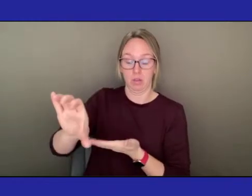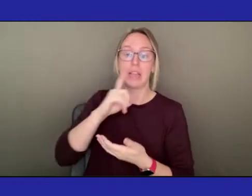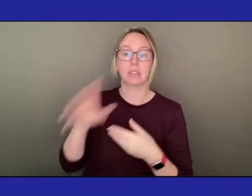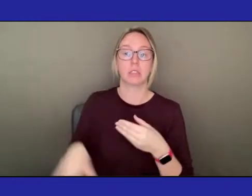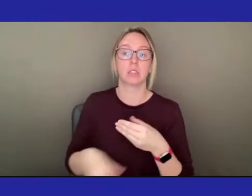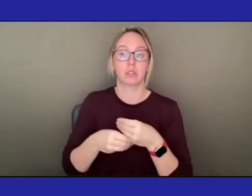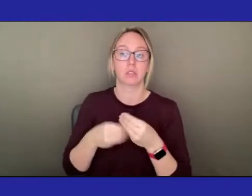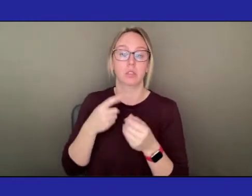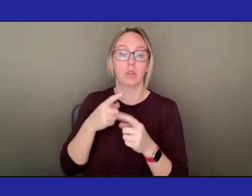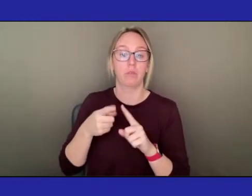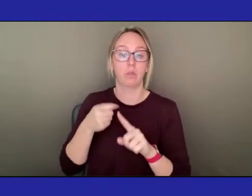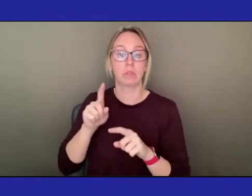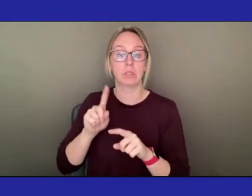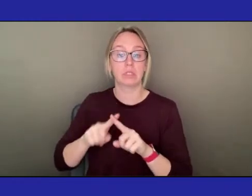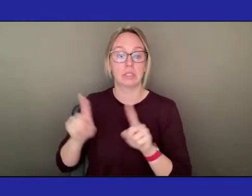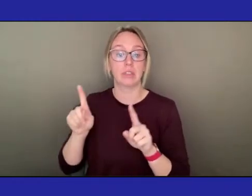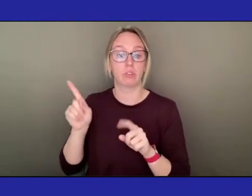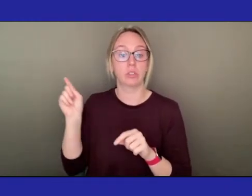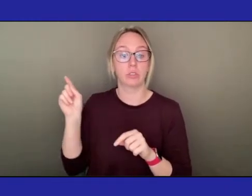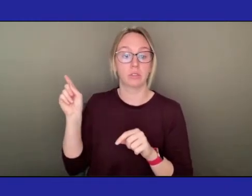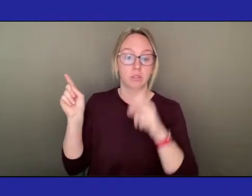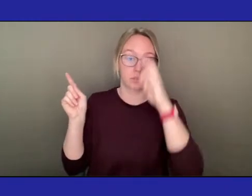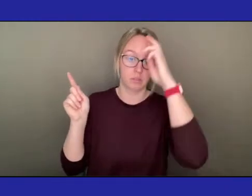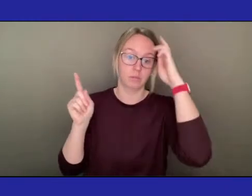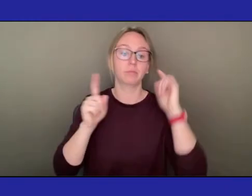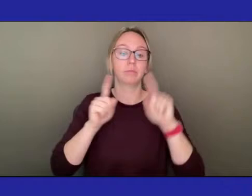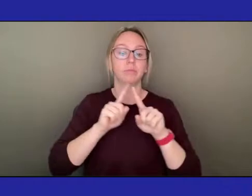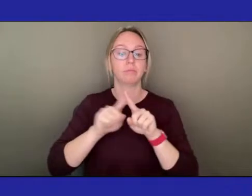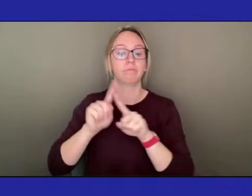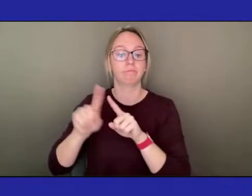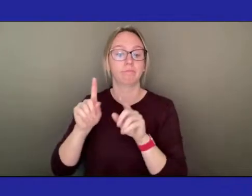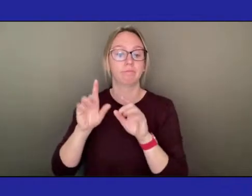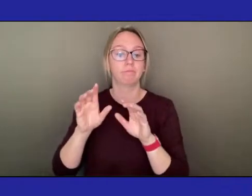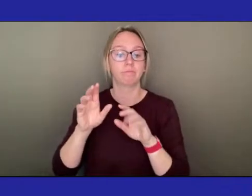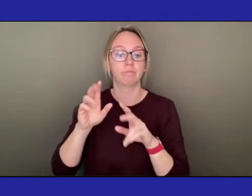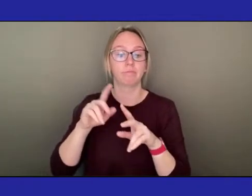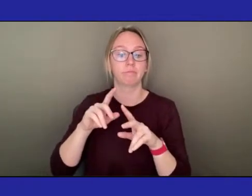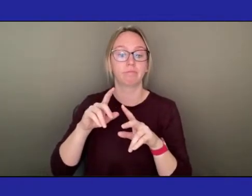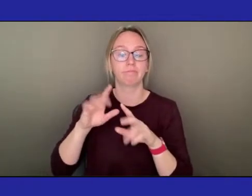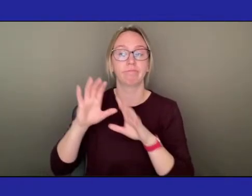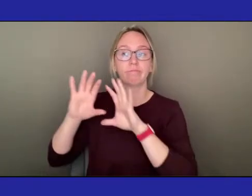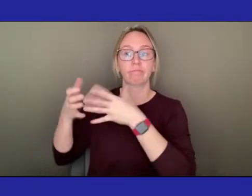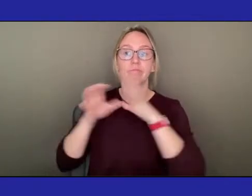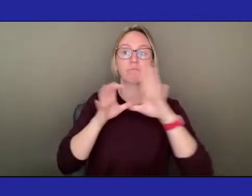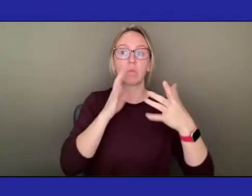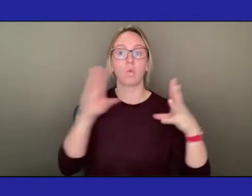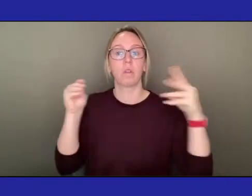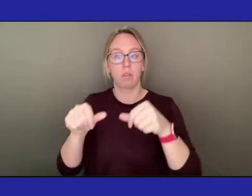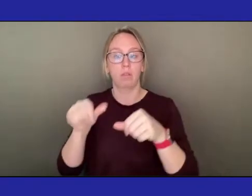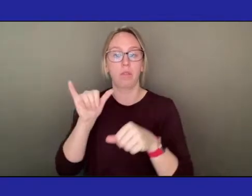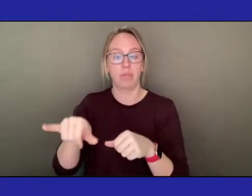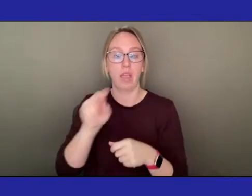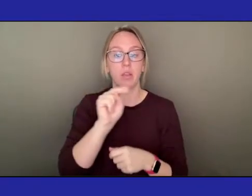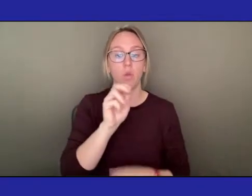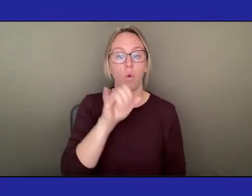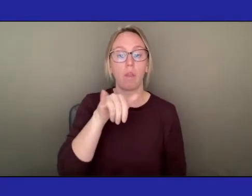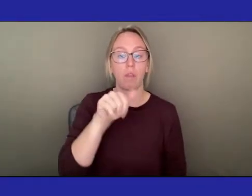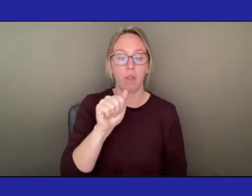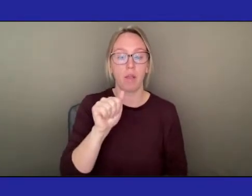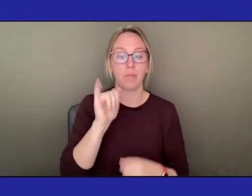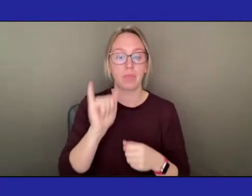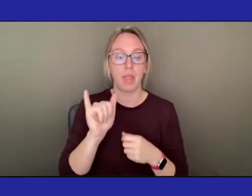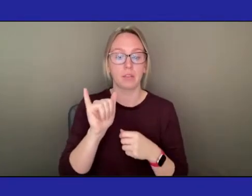MOIA, the Mayor's Office for Immigrant Affairs, funds Action NYC, another legal services program at 3 of